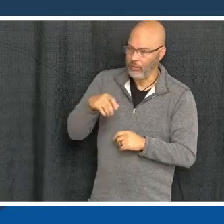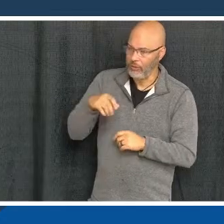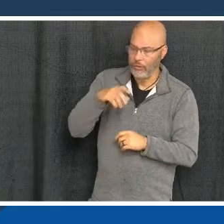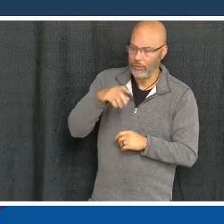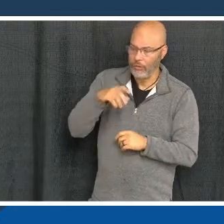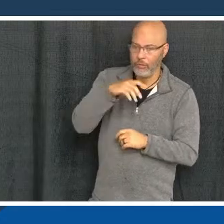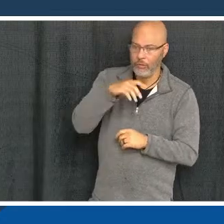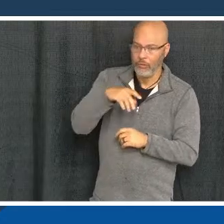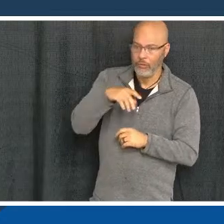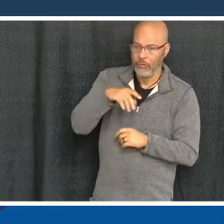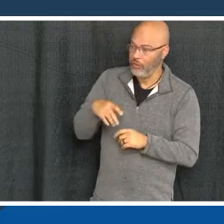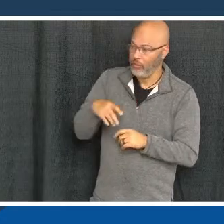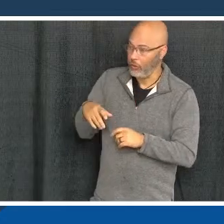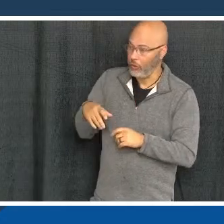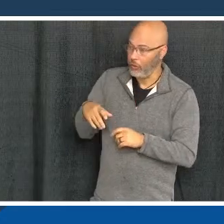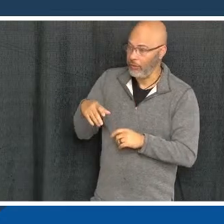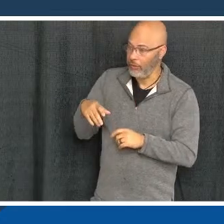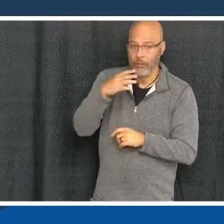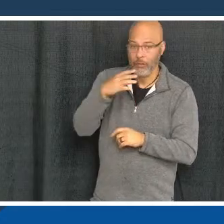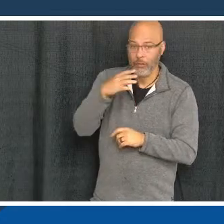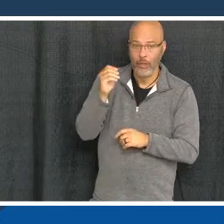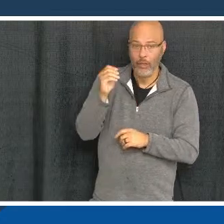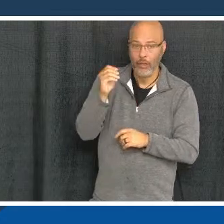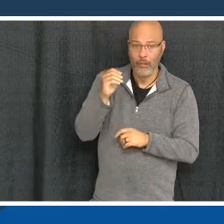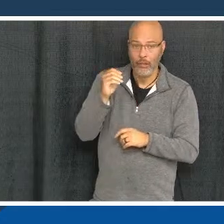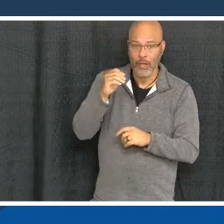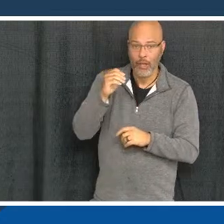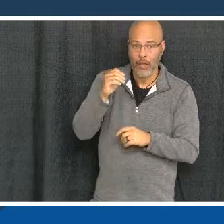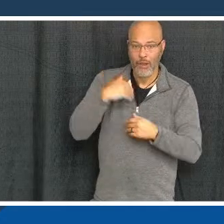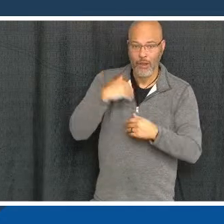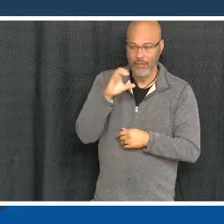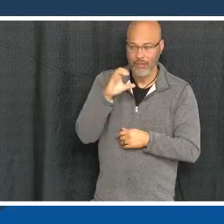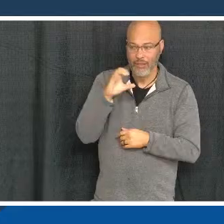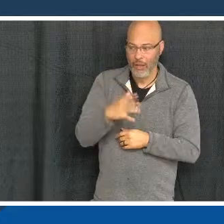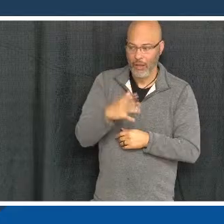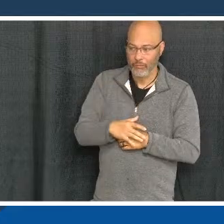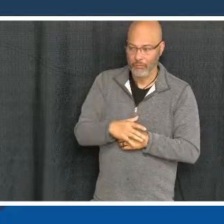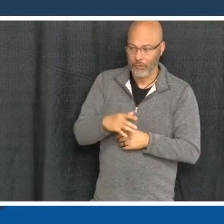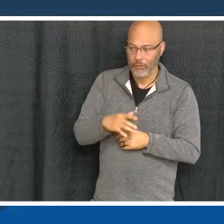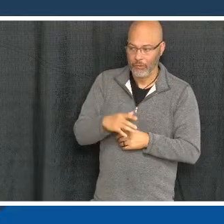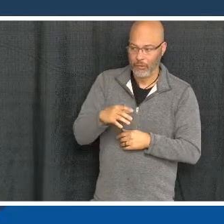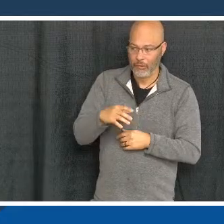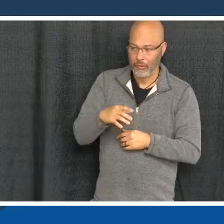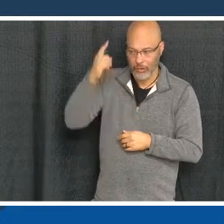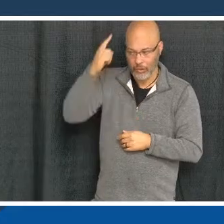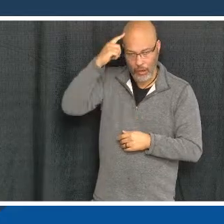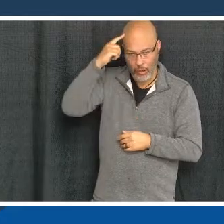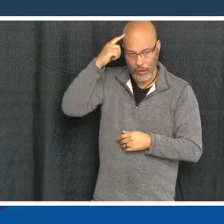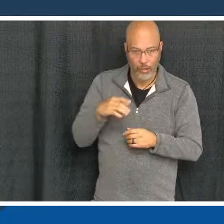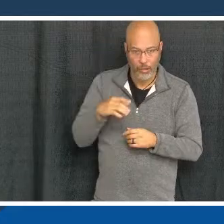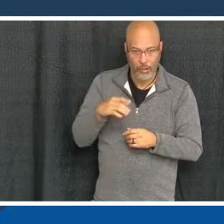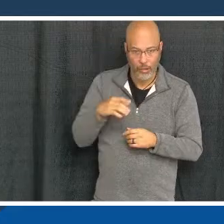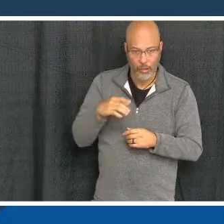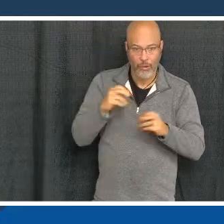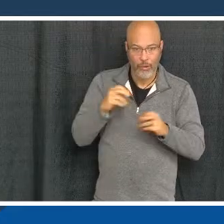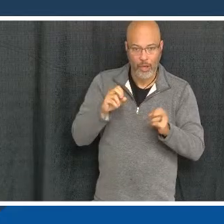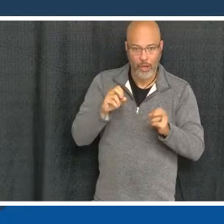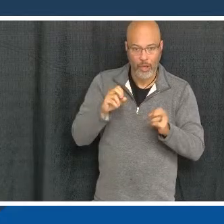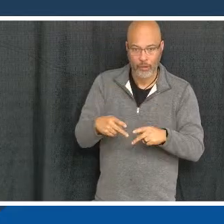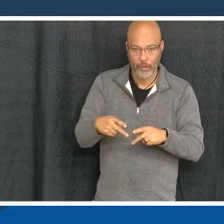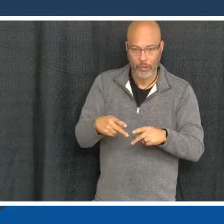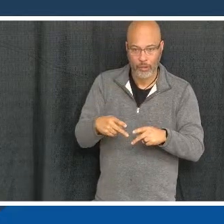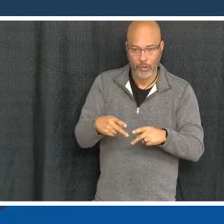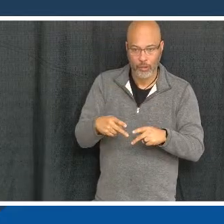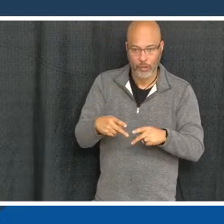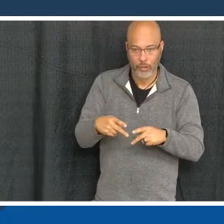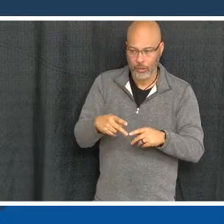a agriculture commercial versus the C5. Could you talk a little bit about the opportunities that would have